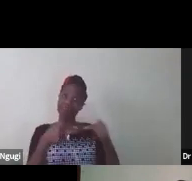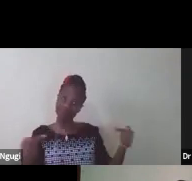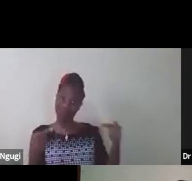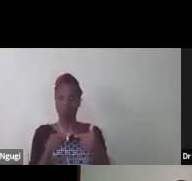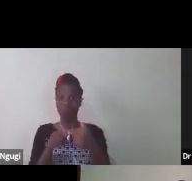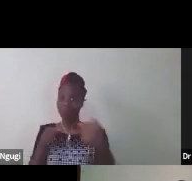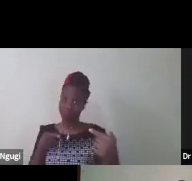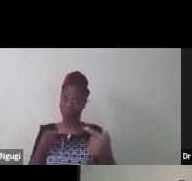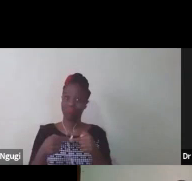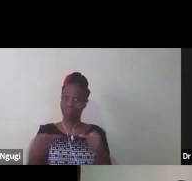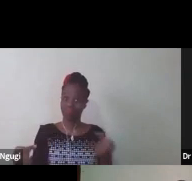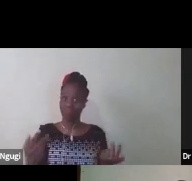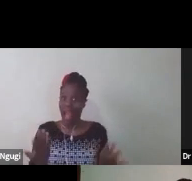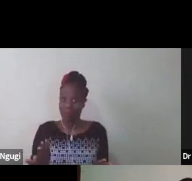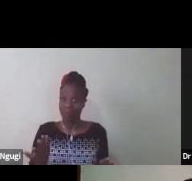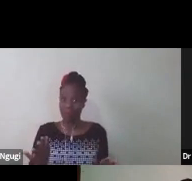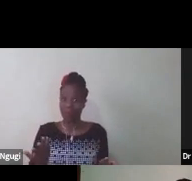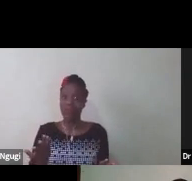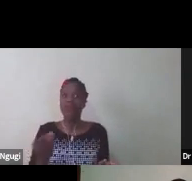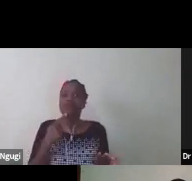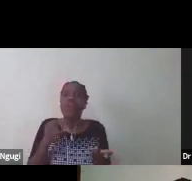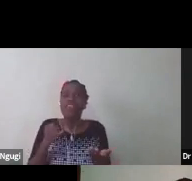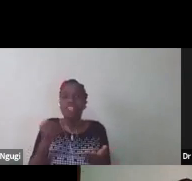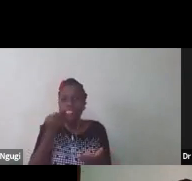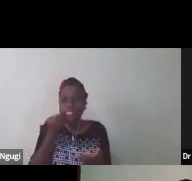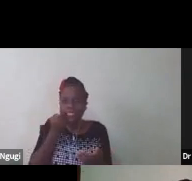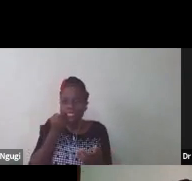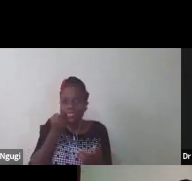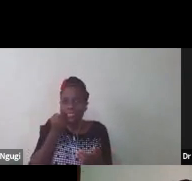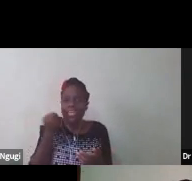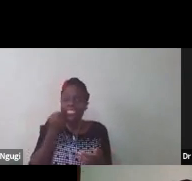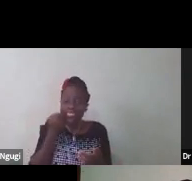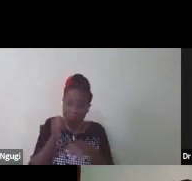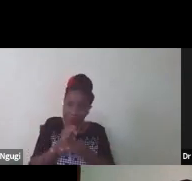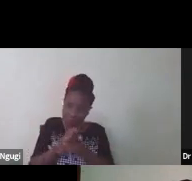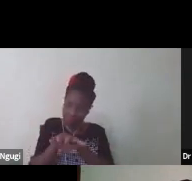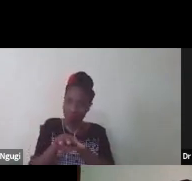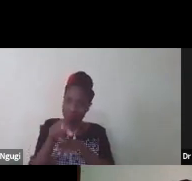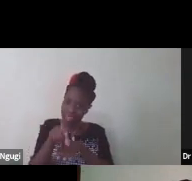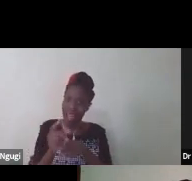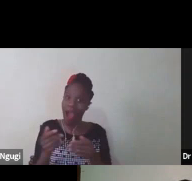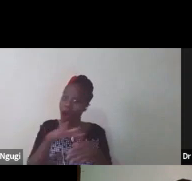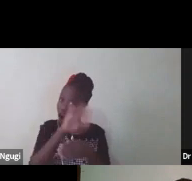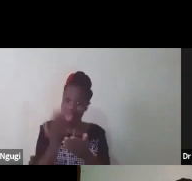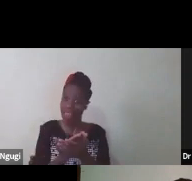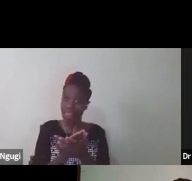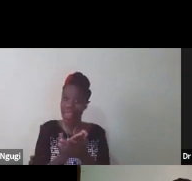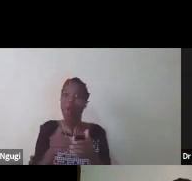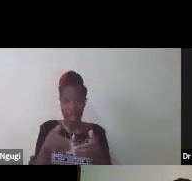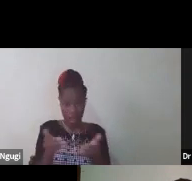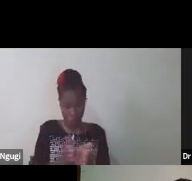confirmed COVID. So what do you do? COVID. Well, so the point here is that, yes, group therapy can still work.